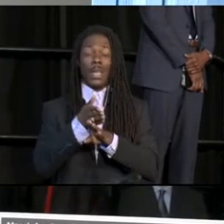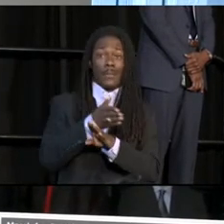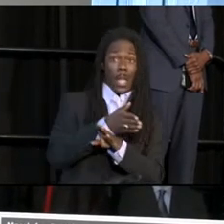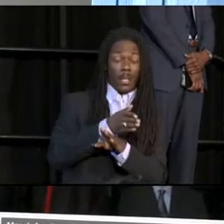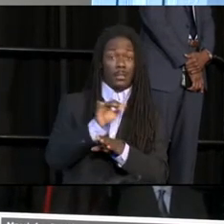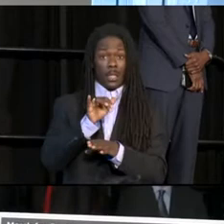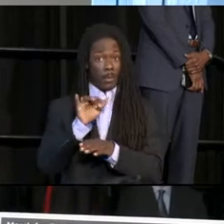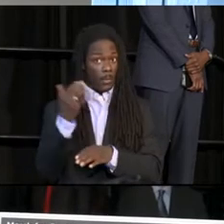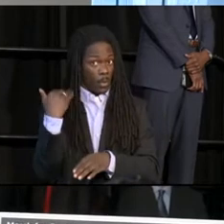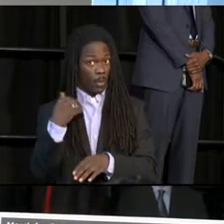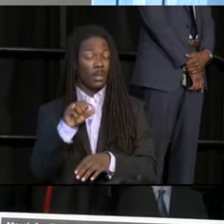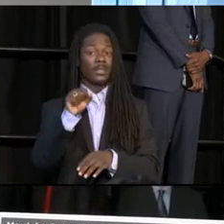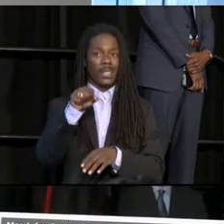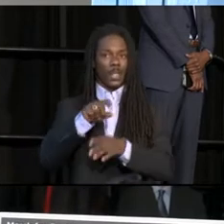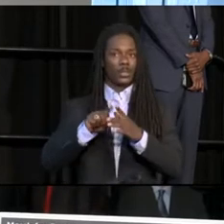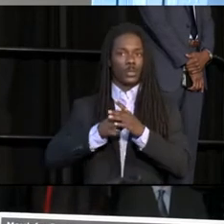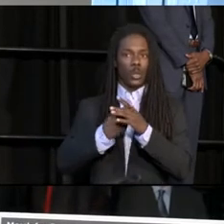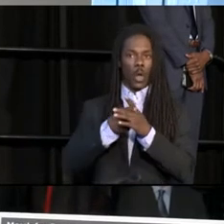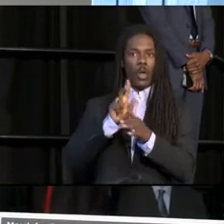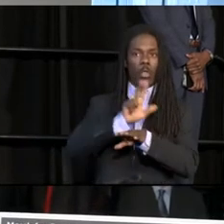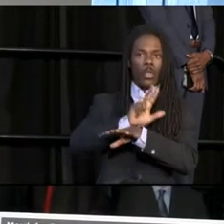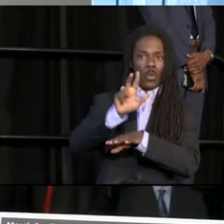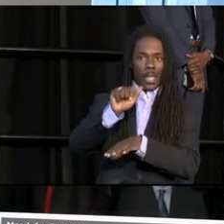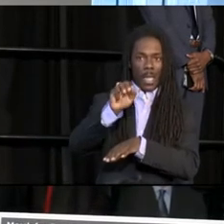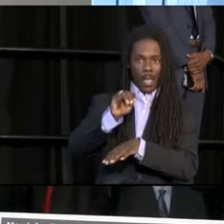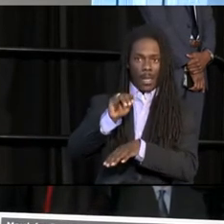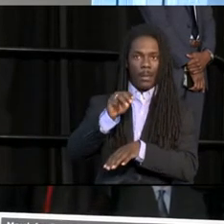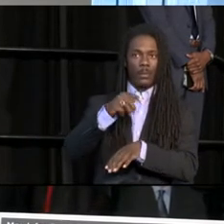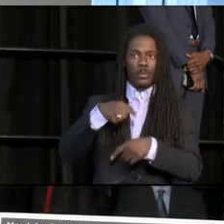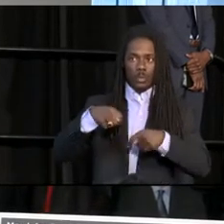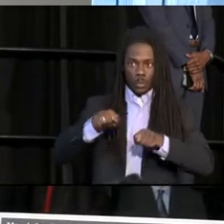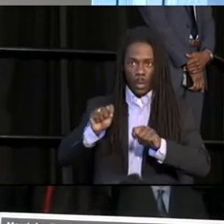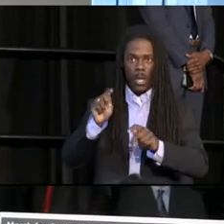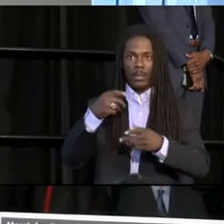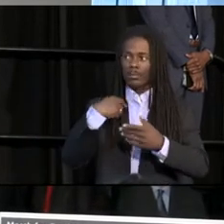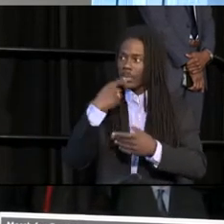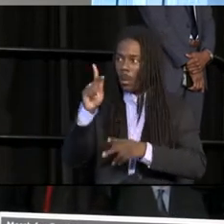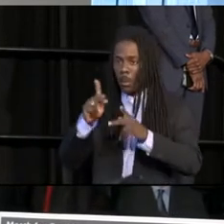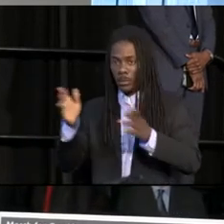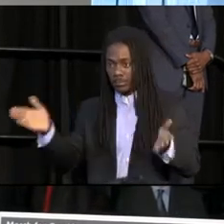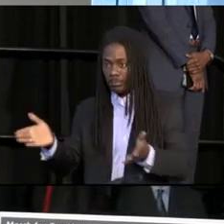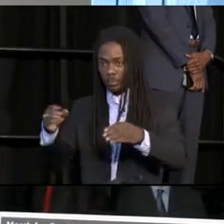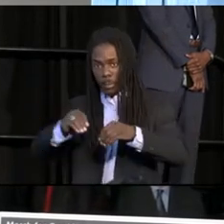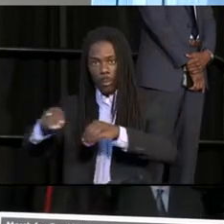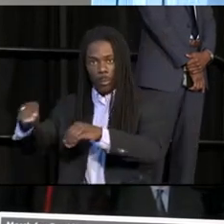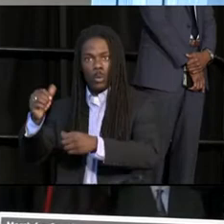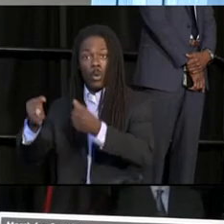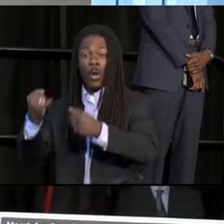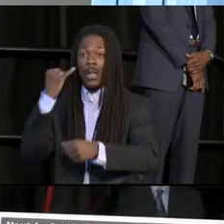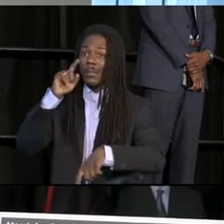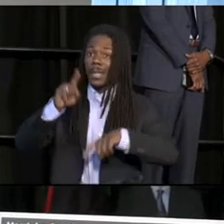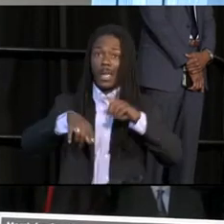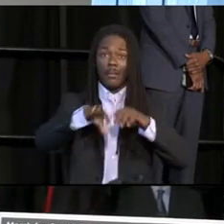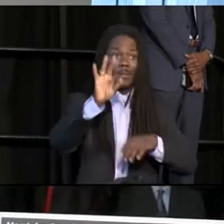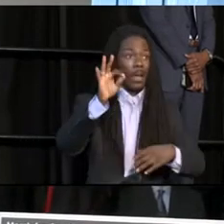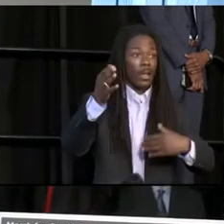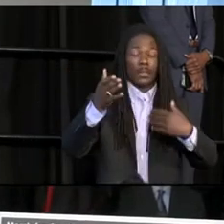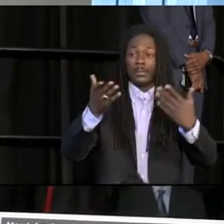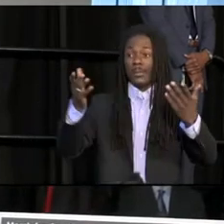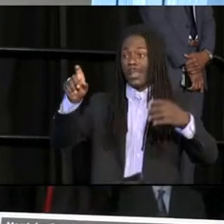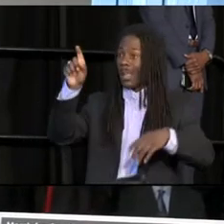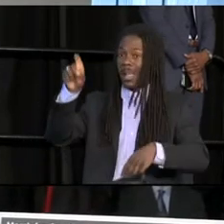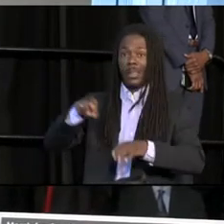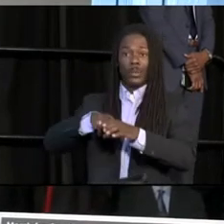so starting at 3 a.m., we're going to try and get people to cooperatively move their vehicles. If we can't find them, locate them, and get them to move the vehicles, there will be some